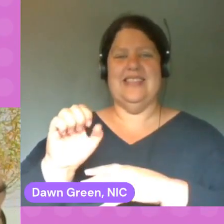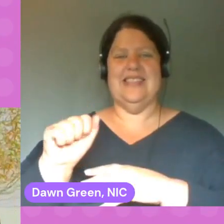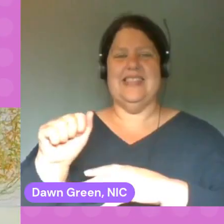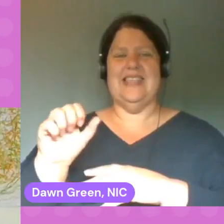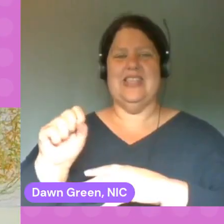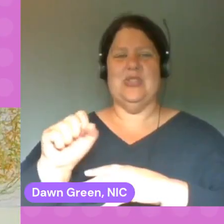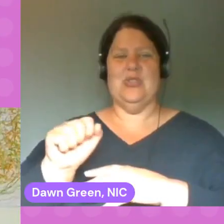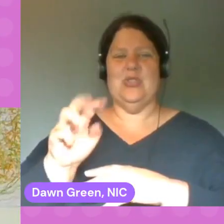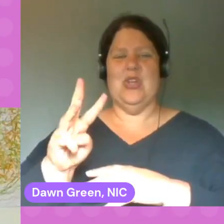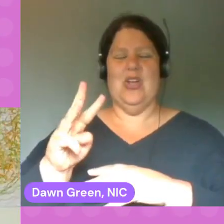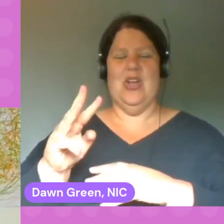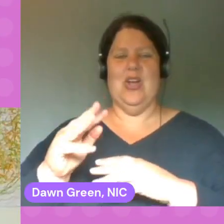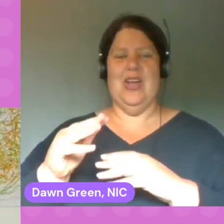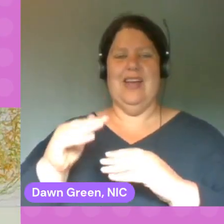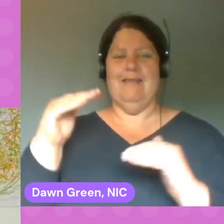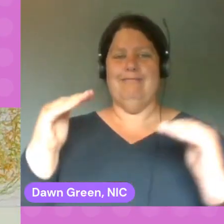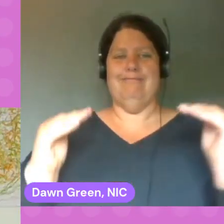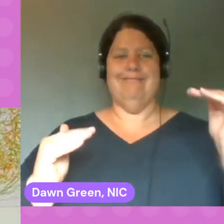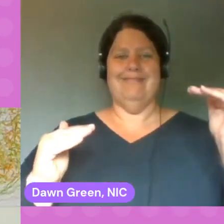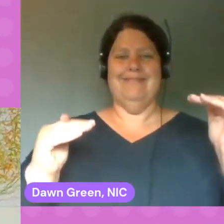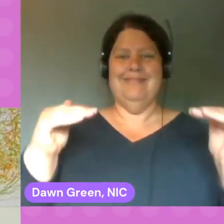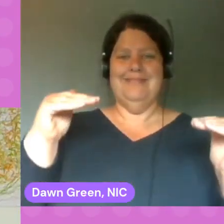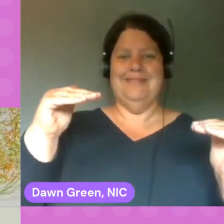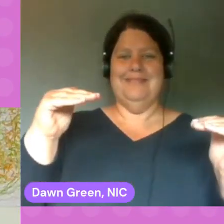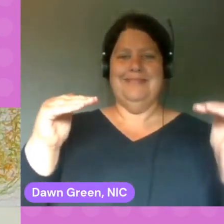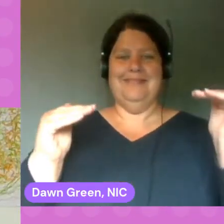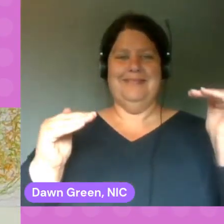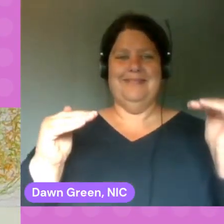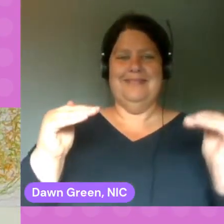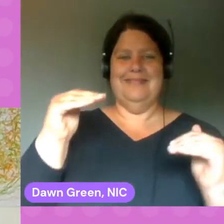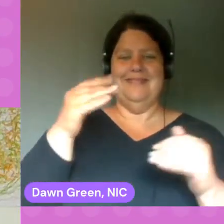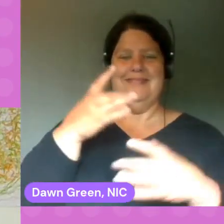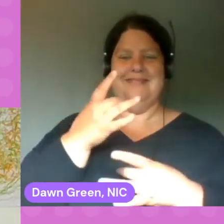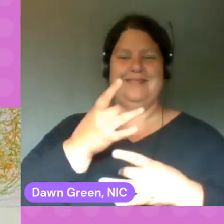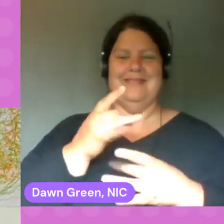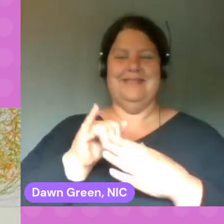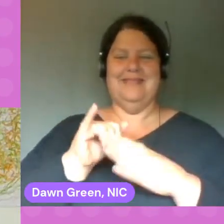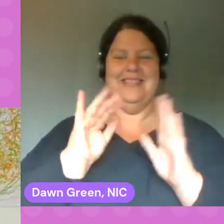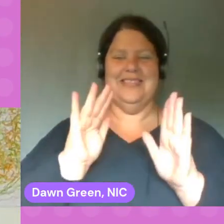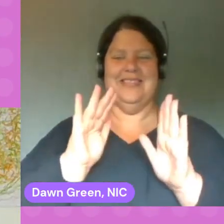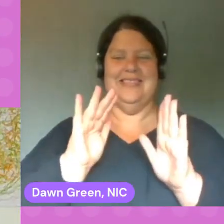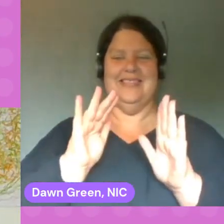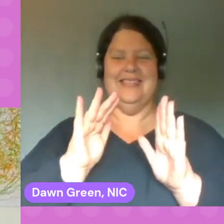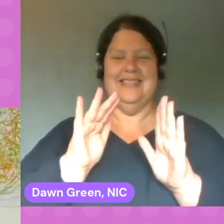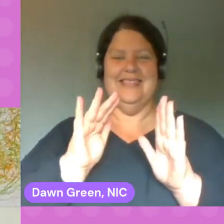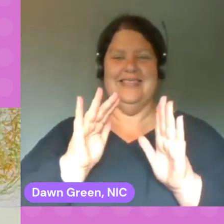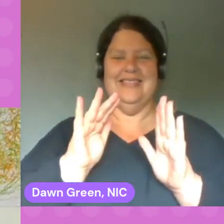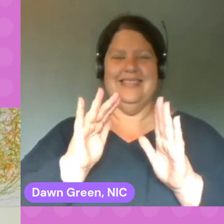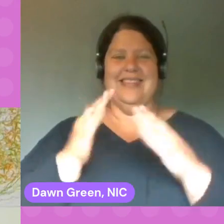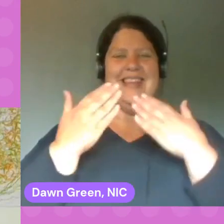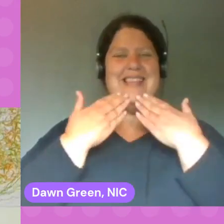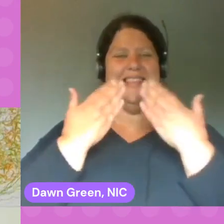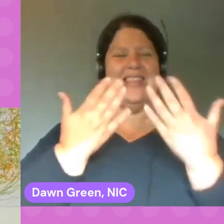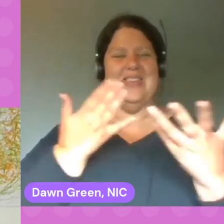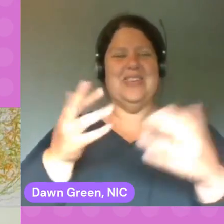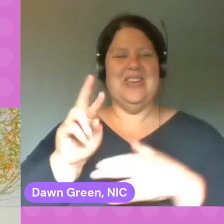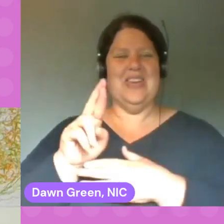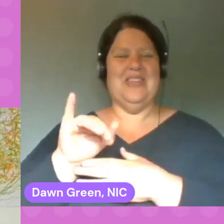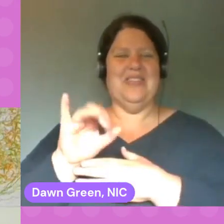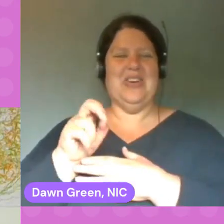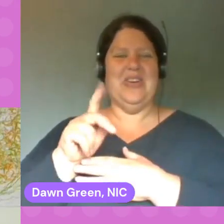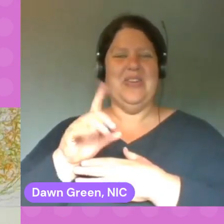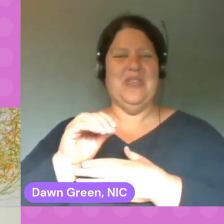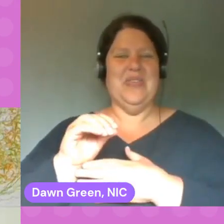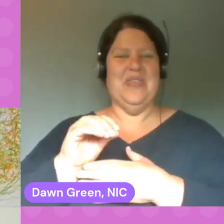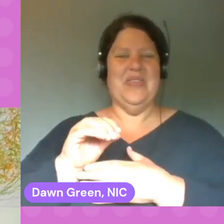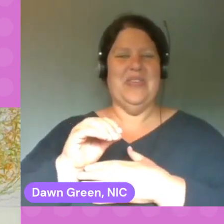Ah, it's interesting. That's great. Yeah, Thanks. so Oh, this is thanks, one of Ryoko. It's so cool to see